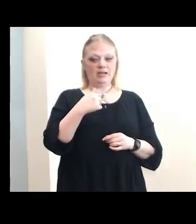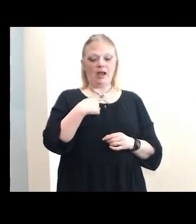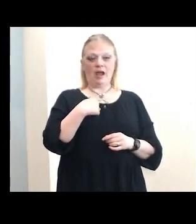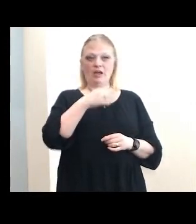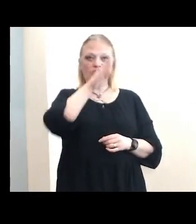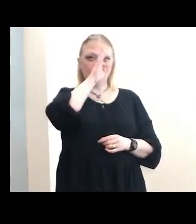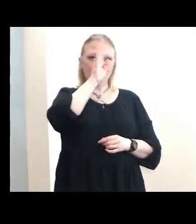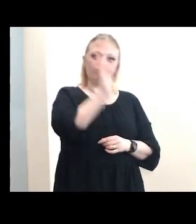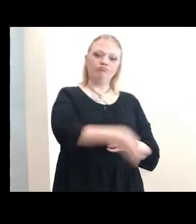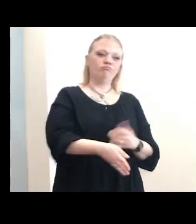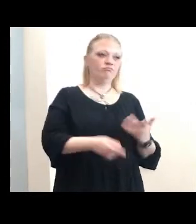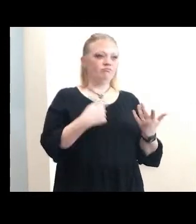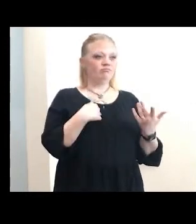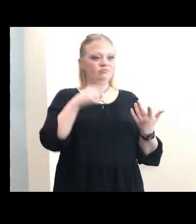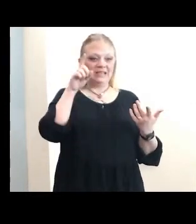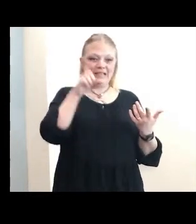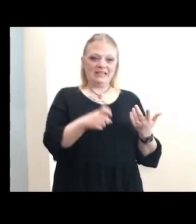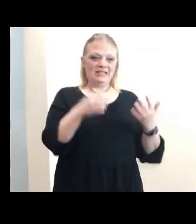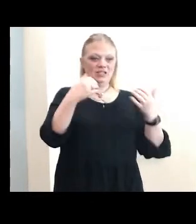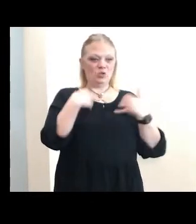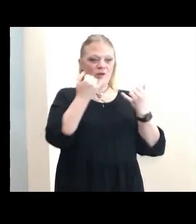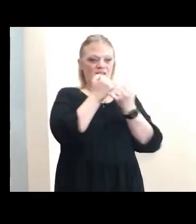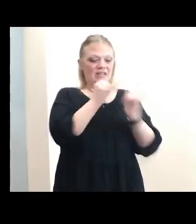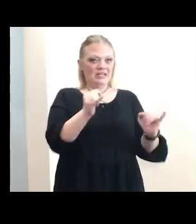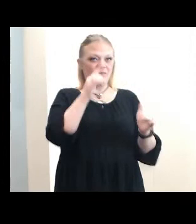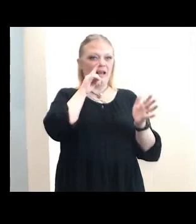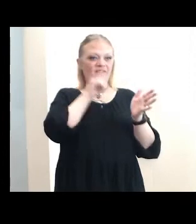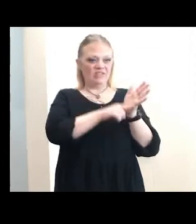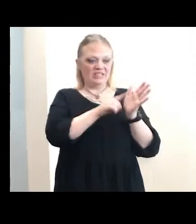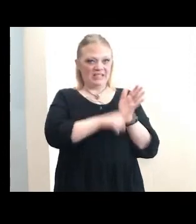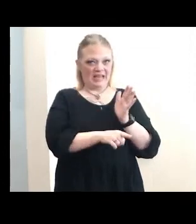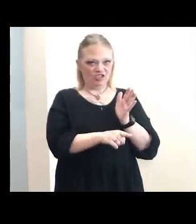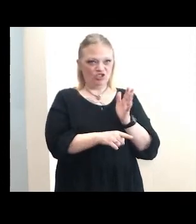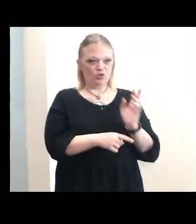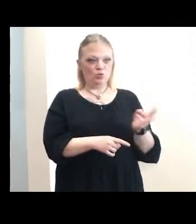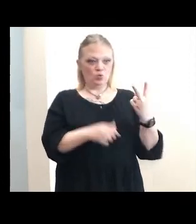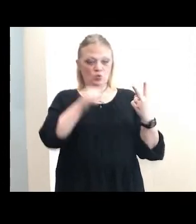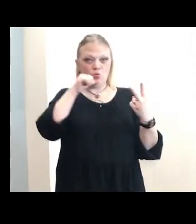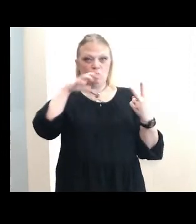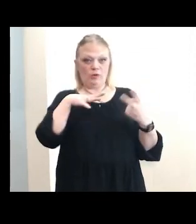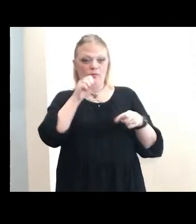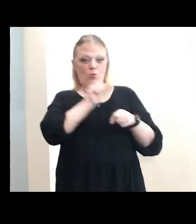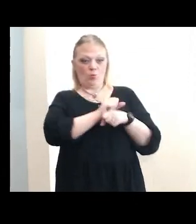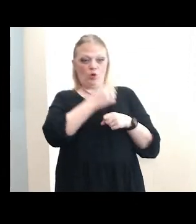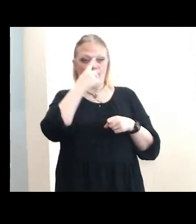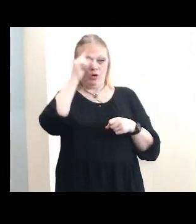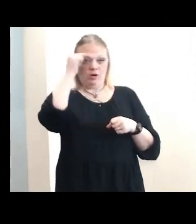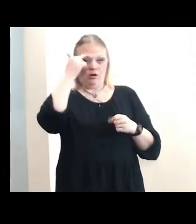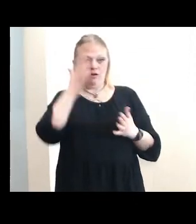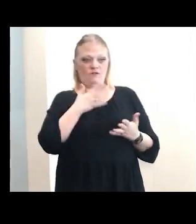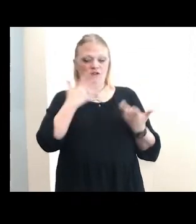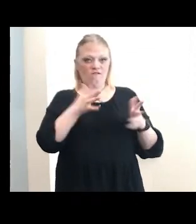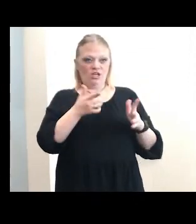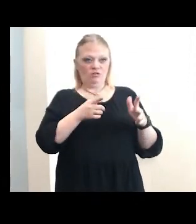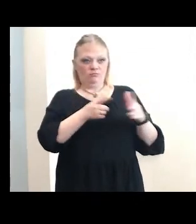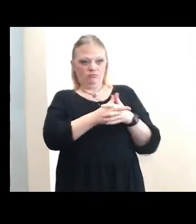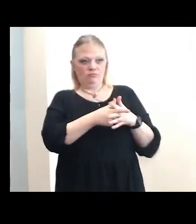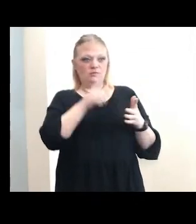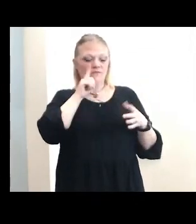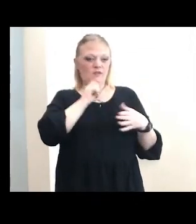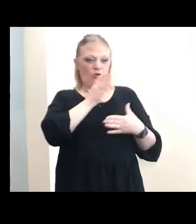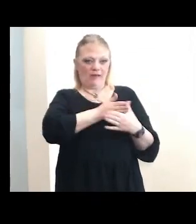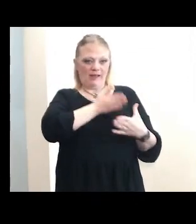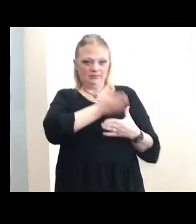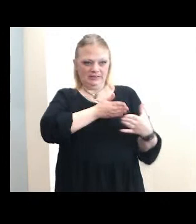said that there needs to be an independent investigation. You have 2 women who worked for the governor who've made accusations of sexual